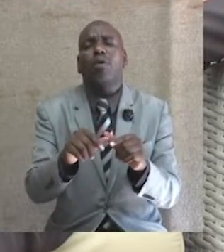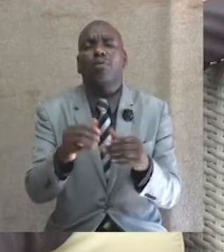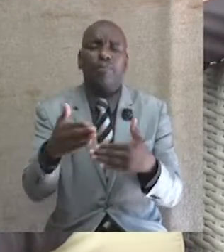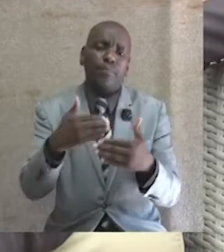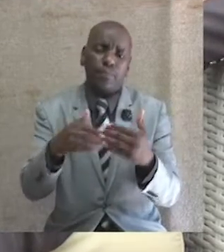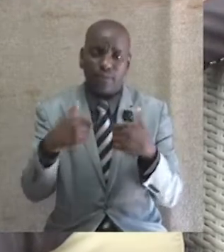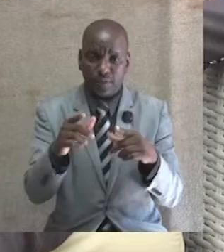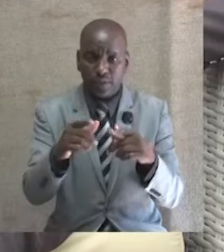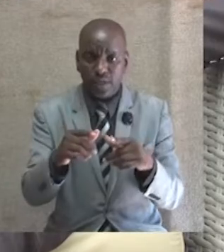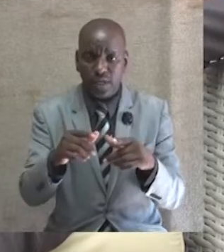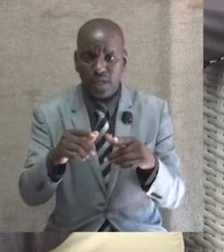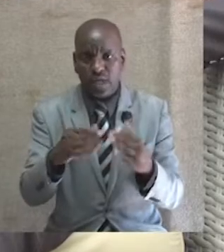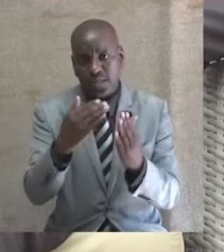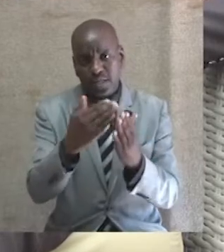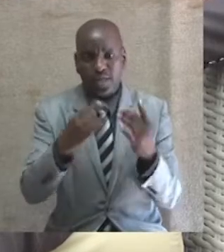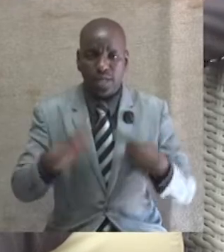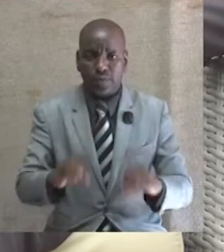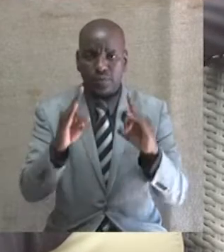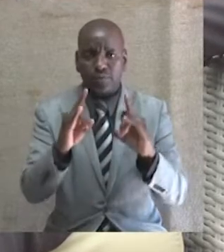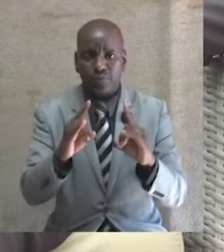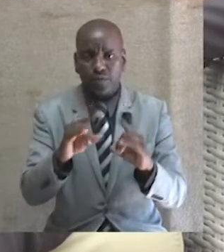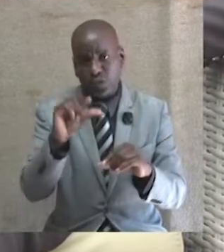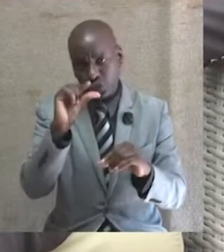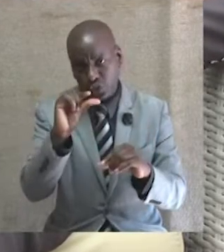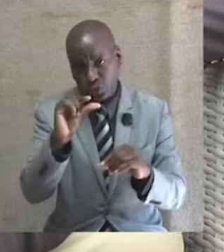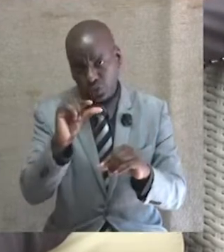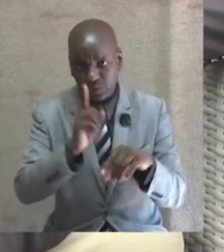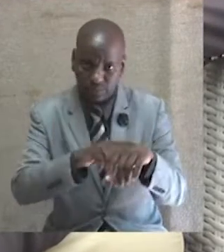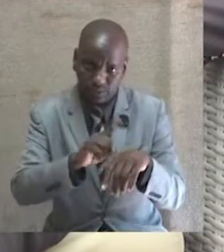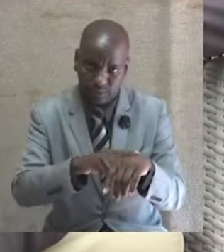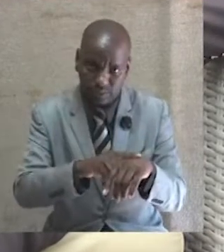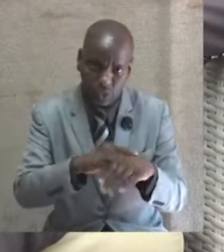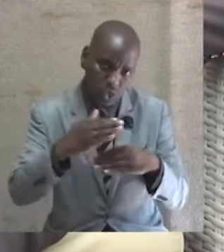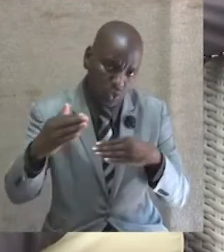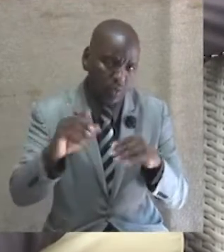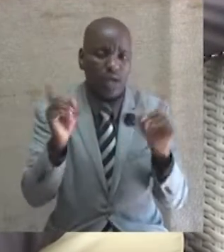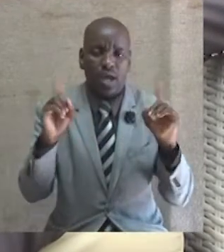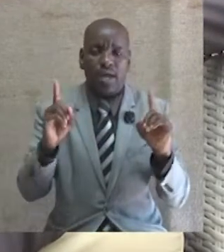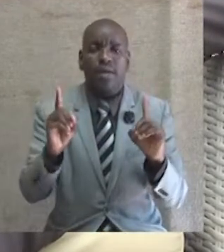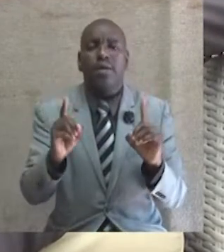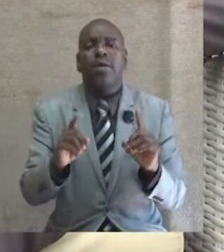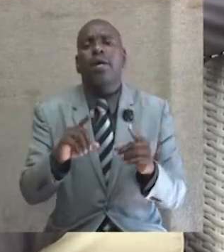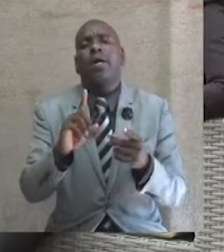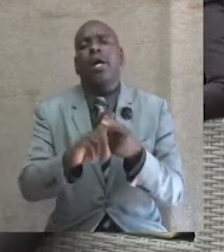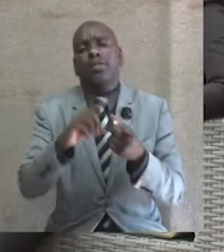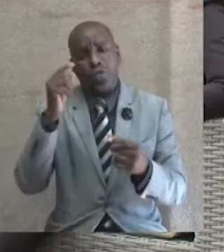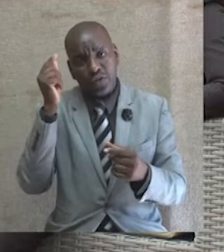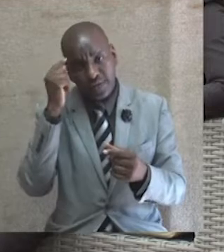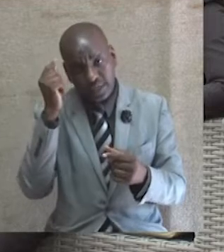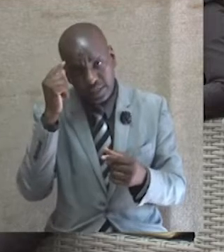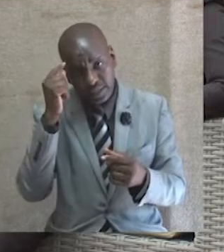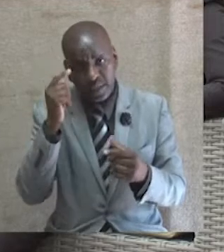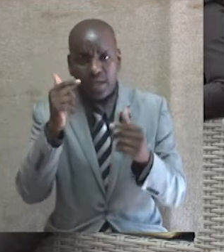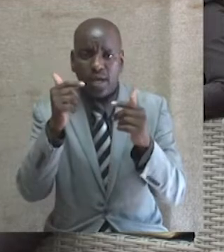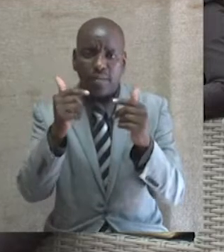Really. You want to come in? We need to prioritize the referral pathway should be as short as possible. It shouldn't be long. And you think